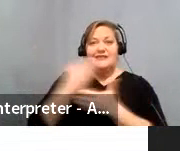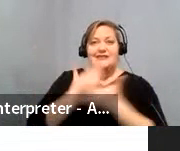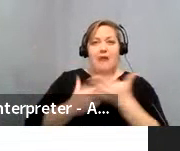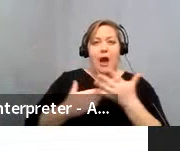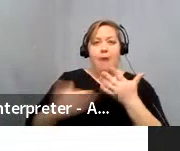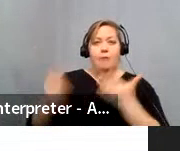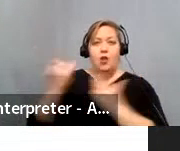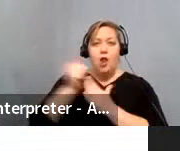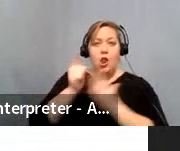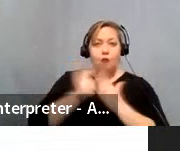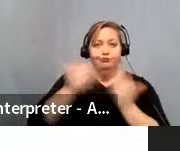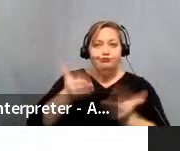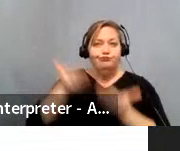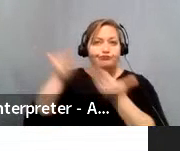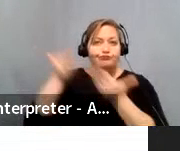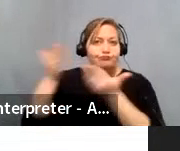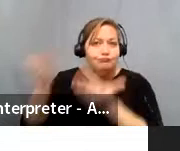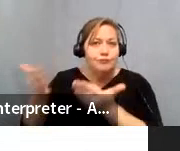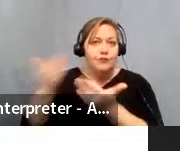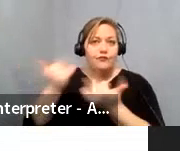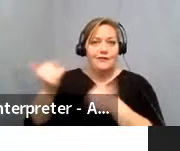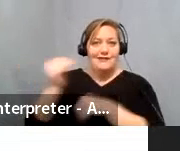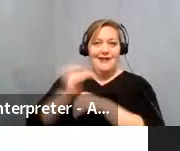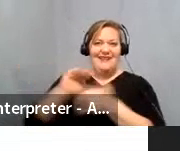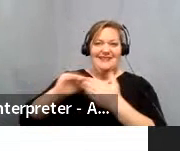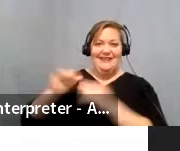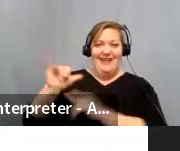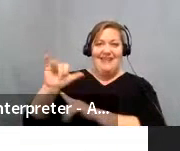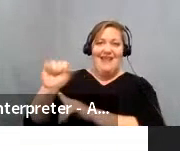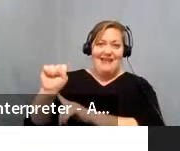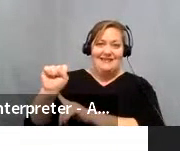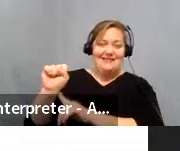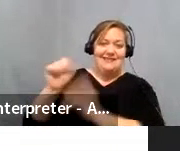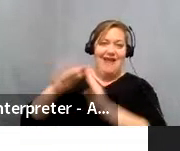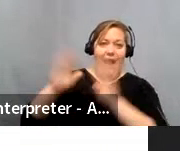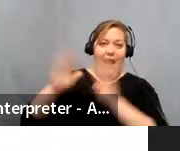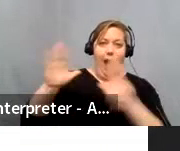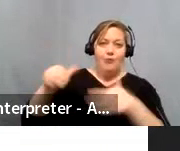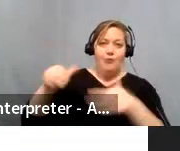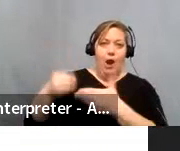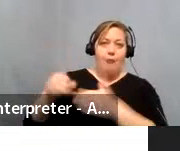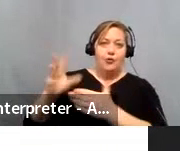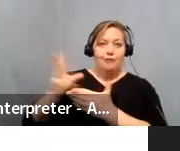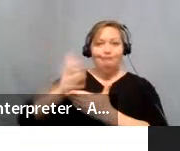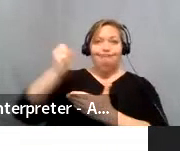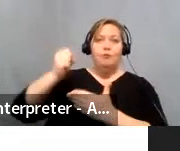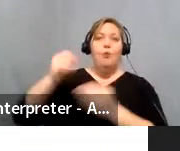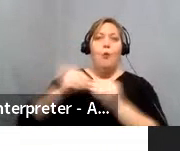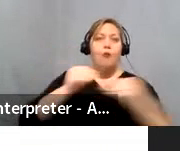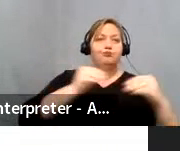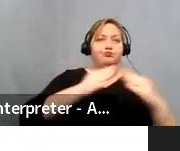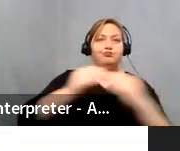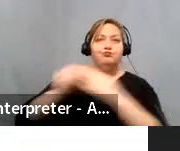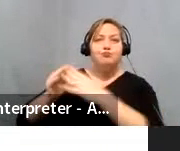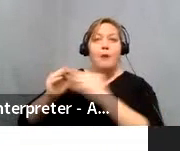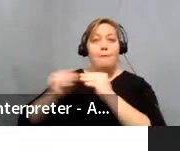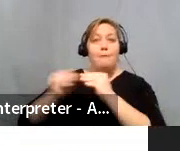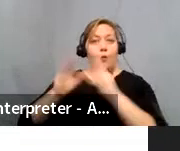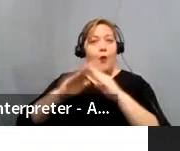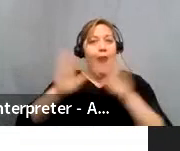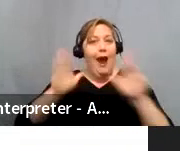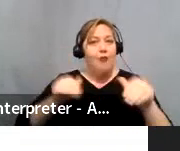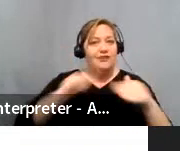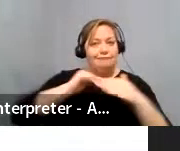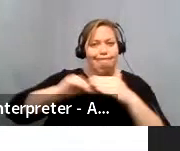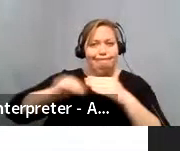City of Yes for Housing Opportunity. Overall, this text amendment aims to create a little more housing everywhere so that each neighborhood does its part to address our housing needs,